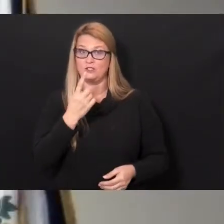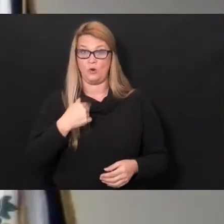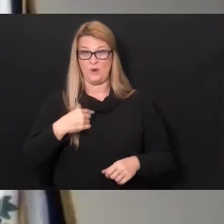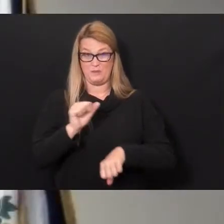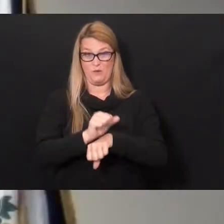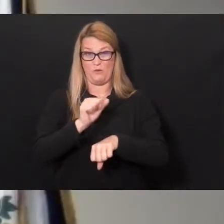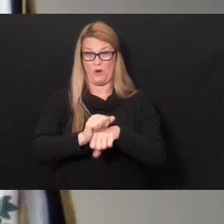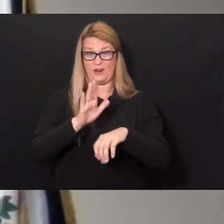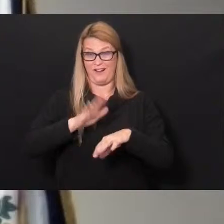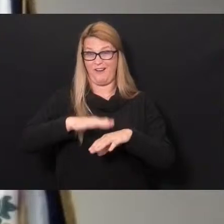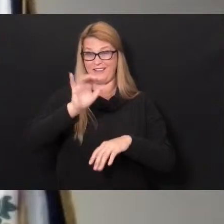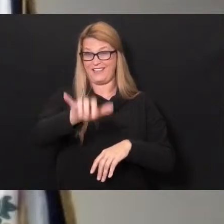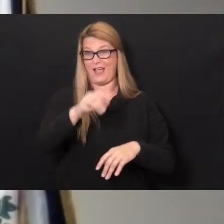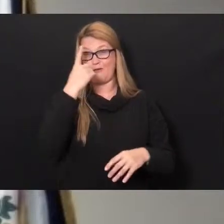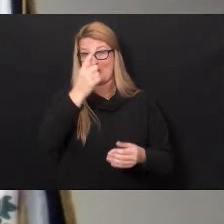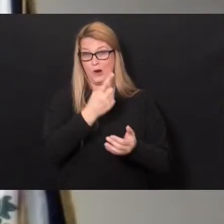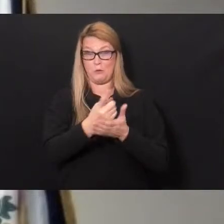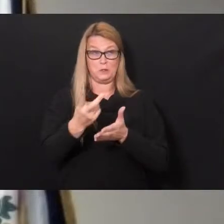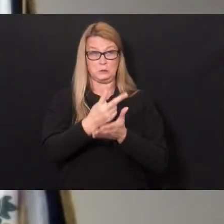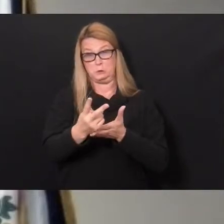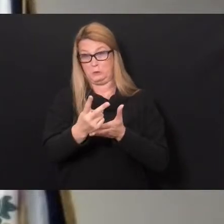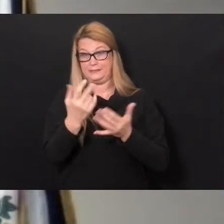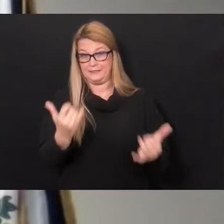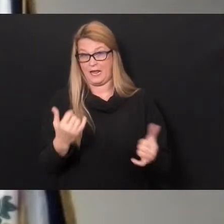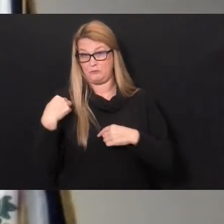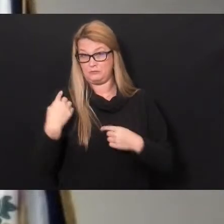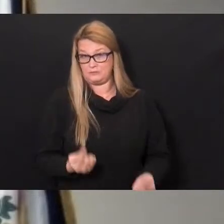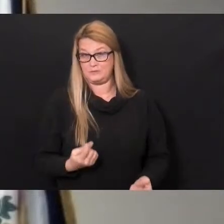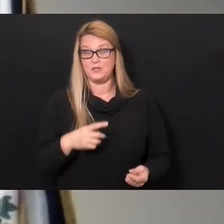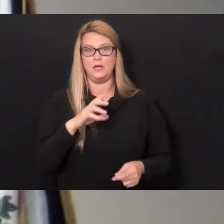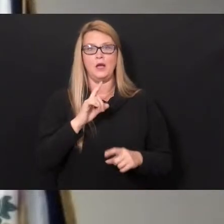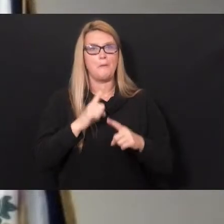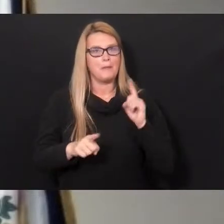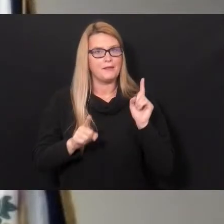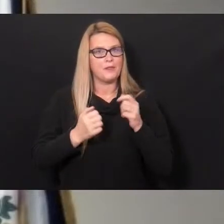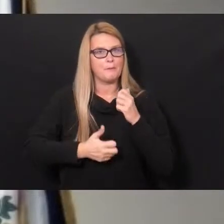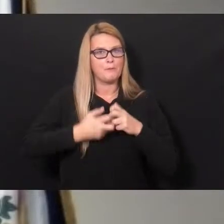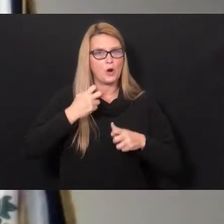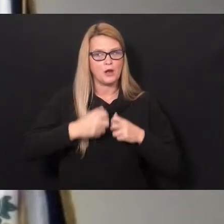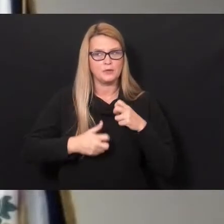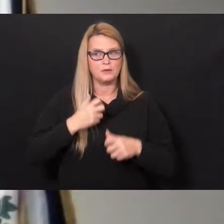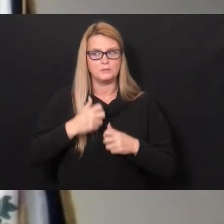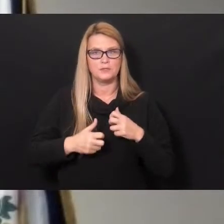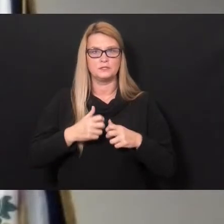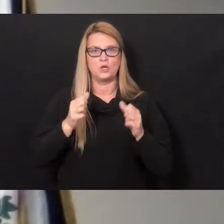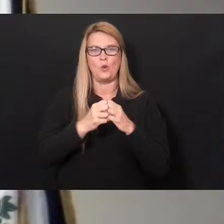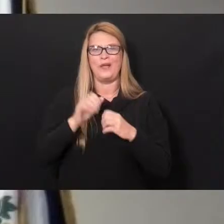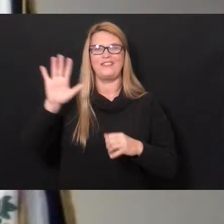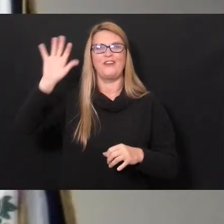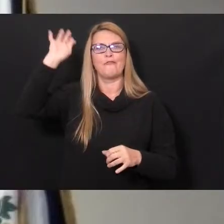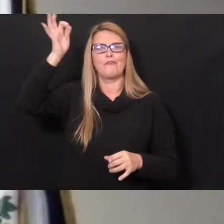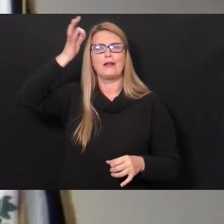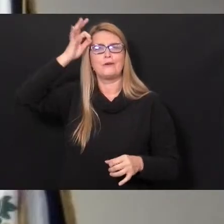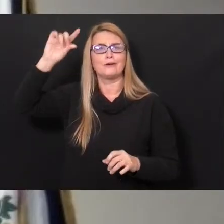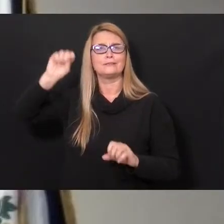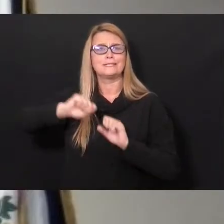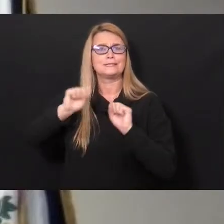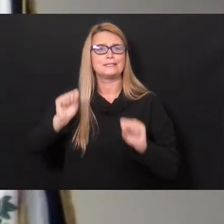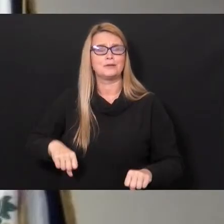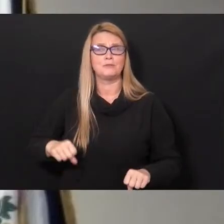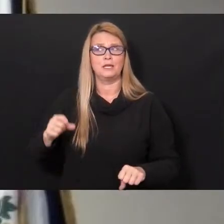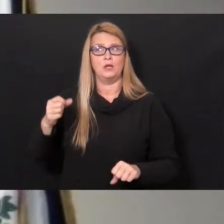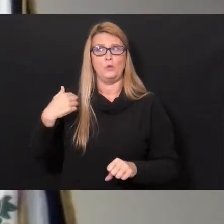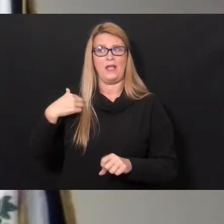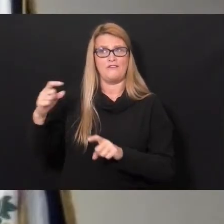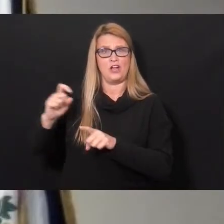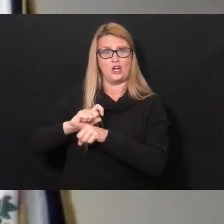working on that for a couple of weeks now. The problem is actually with the VAMS federal system, and we had a call with them